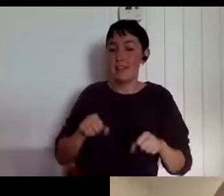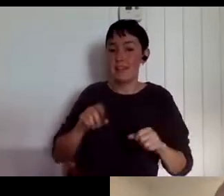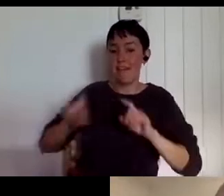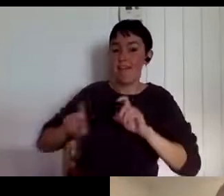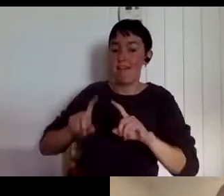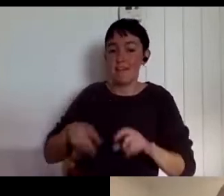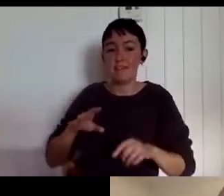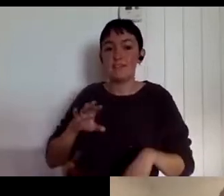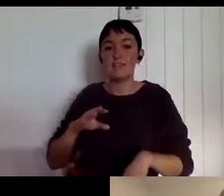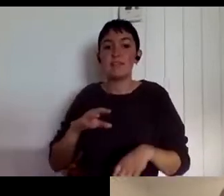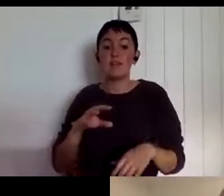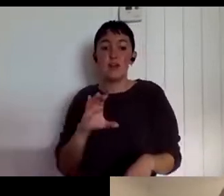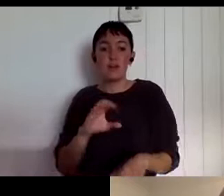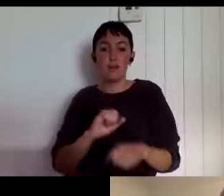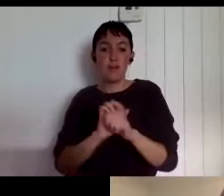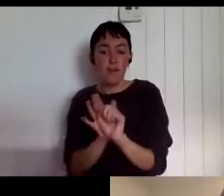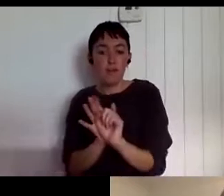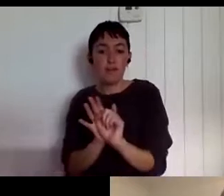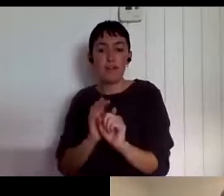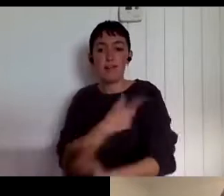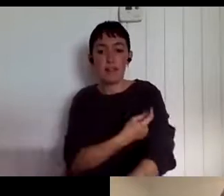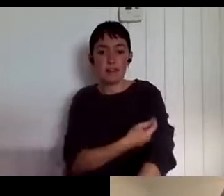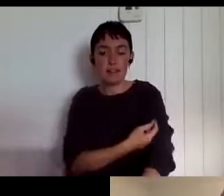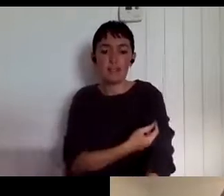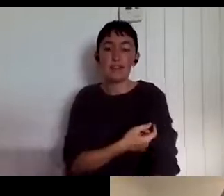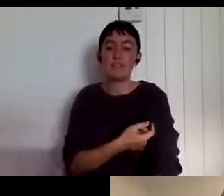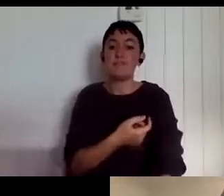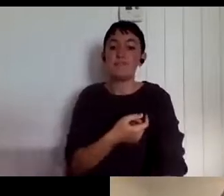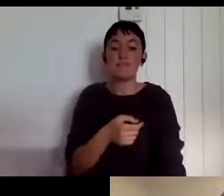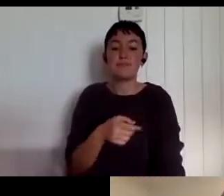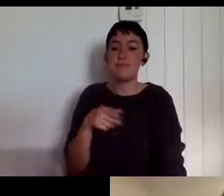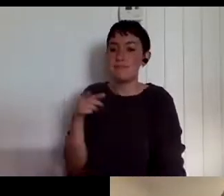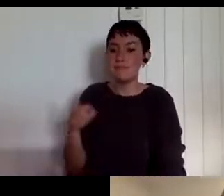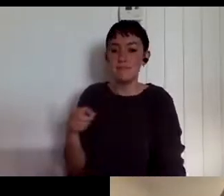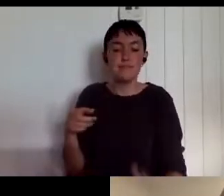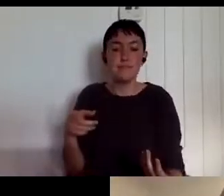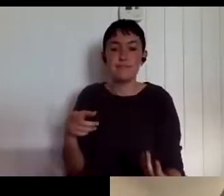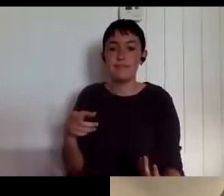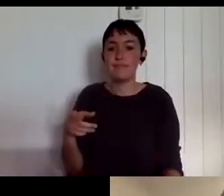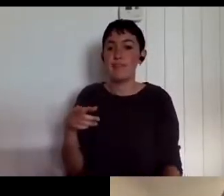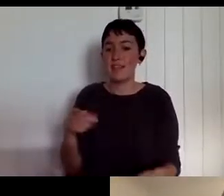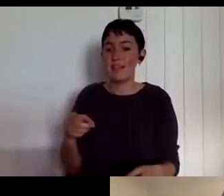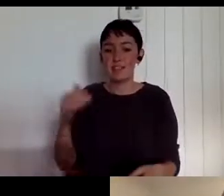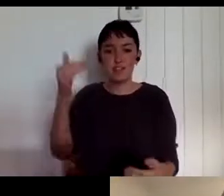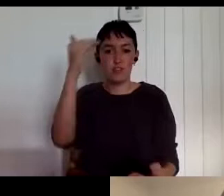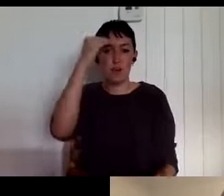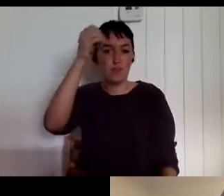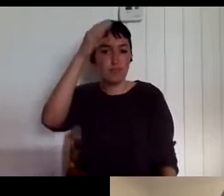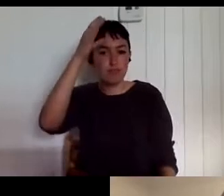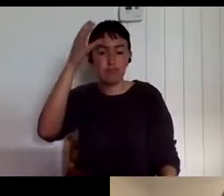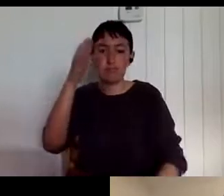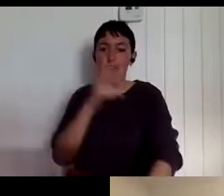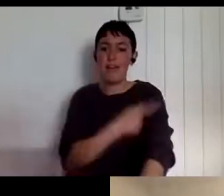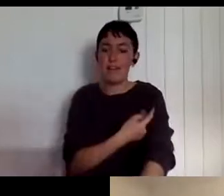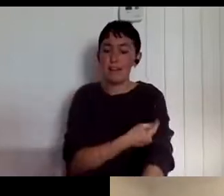the COVID-19 mRNA vaccine and is a huge encyclopedia of vaccine and